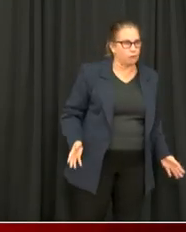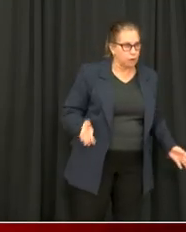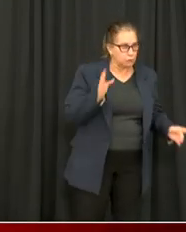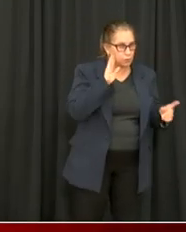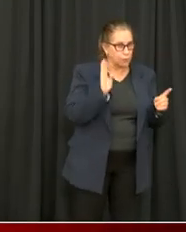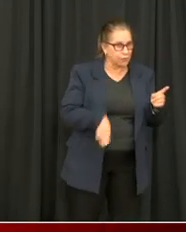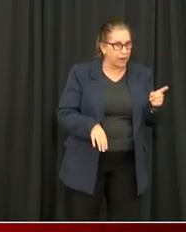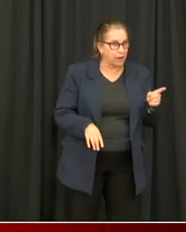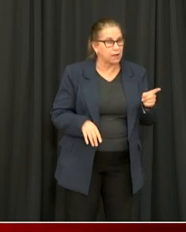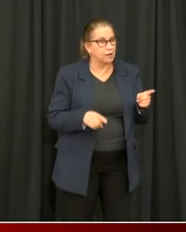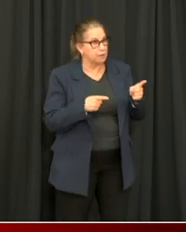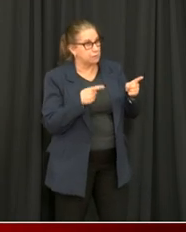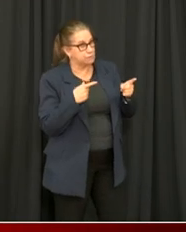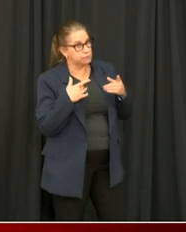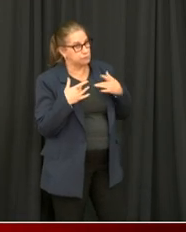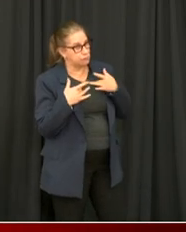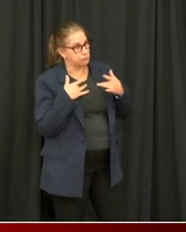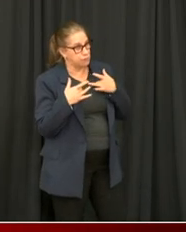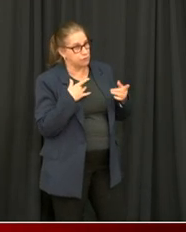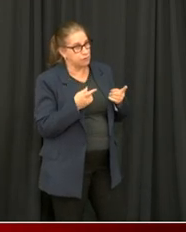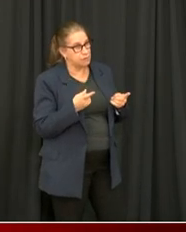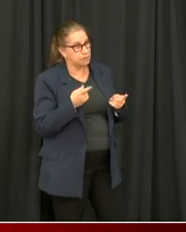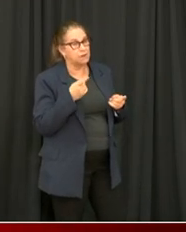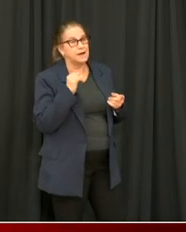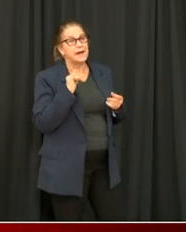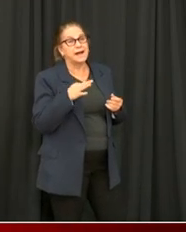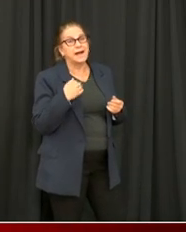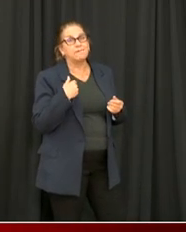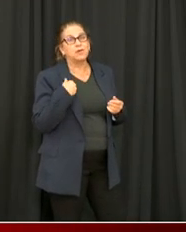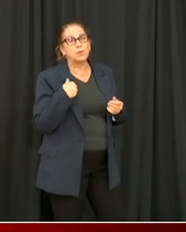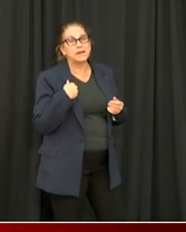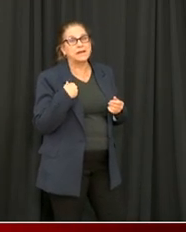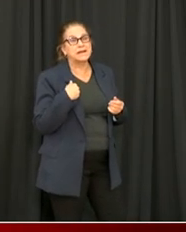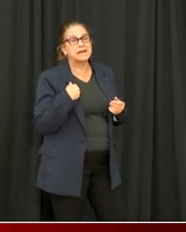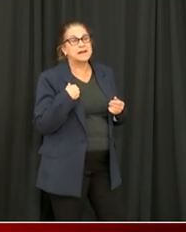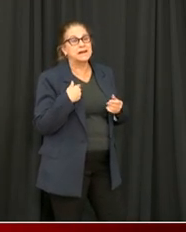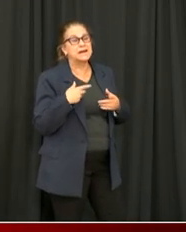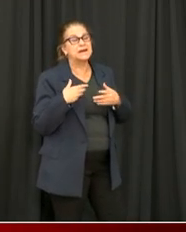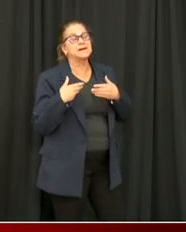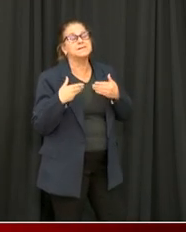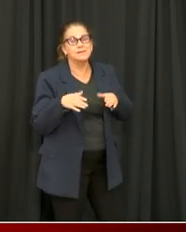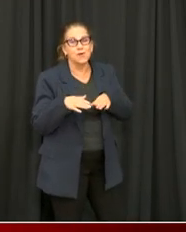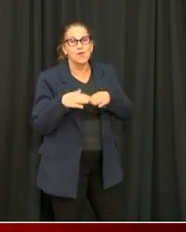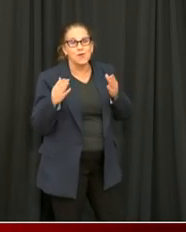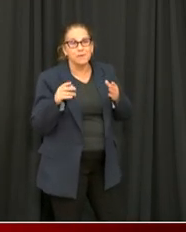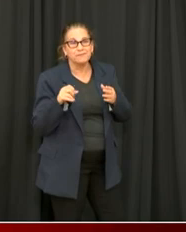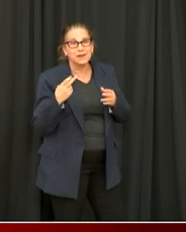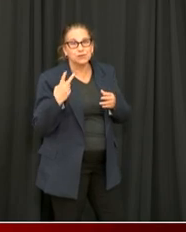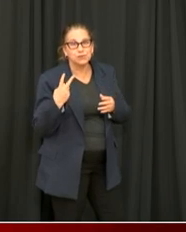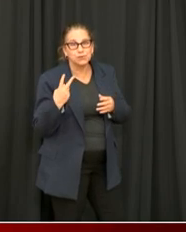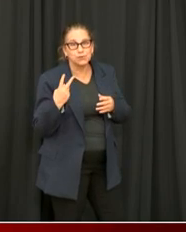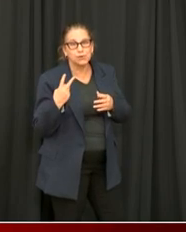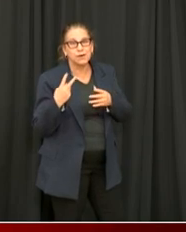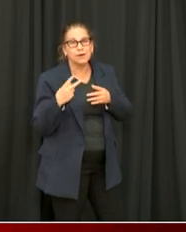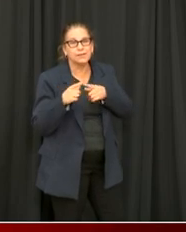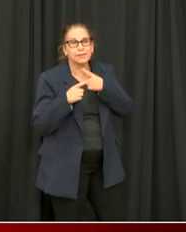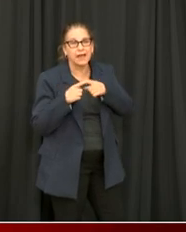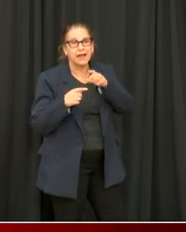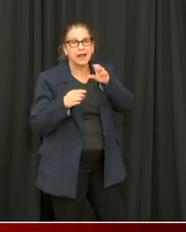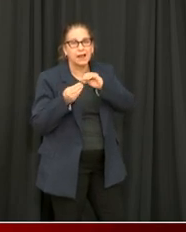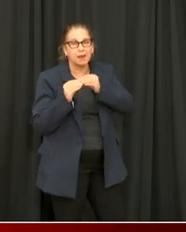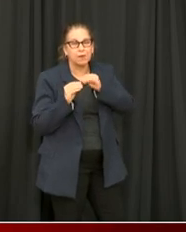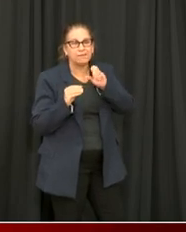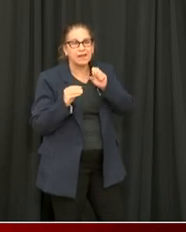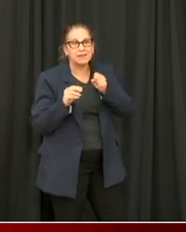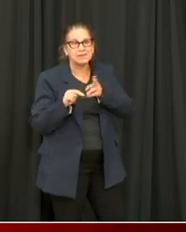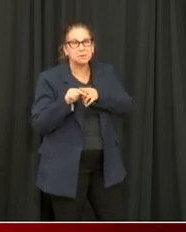you that we might have to dial back at some point? And how closely are you monitoring the behavior that